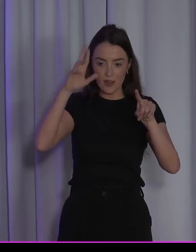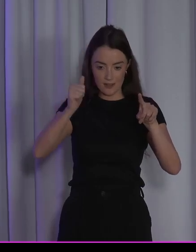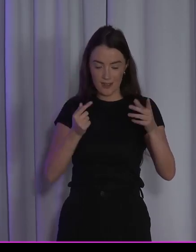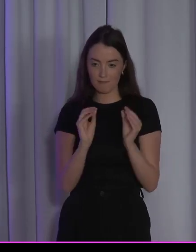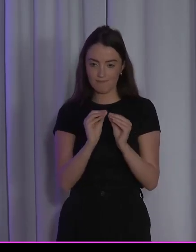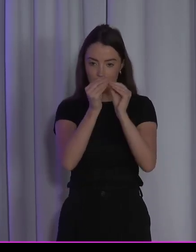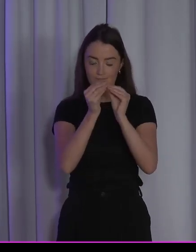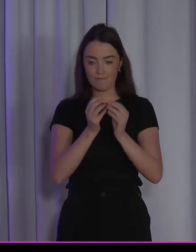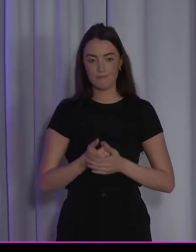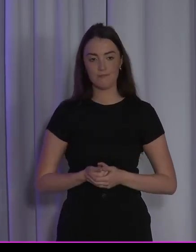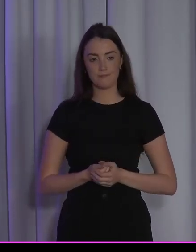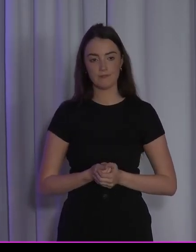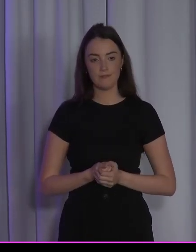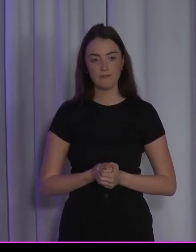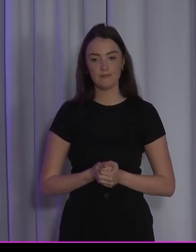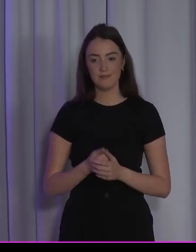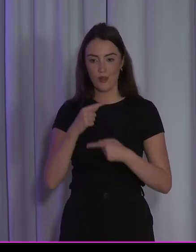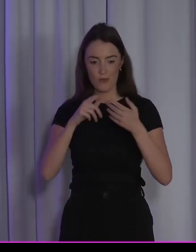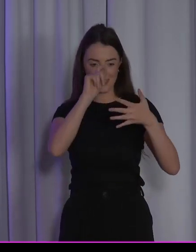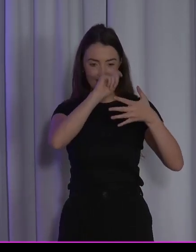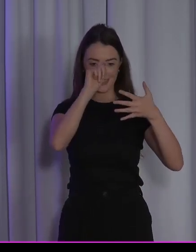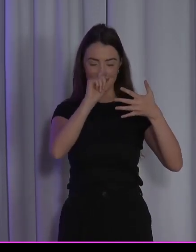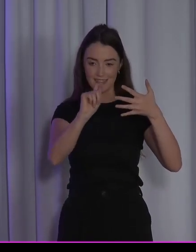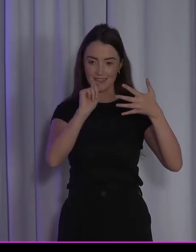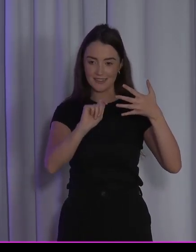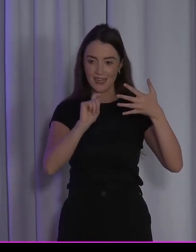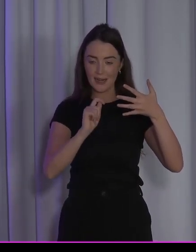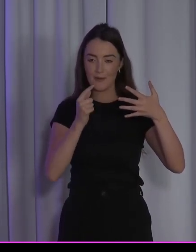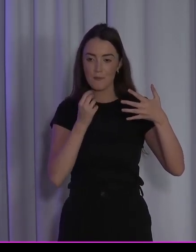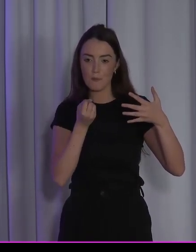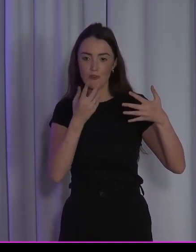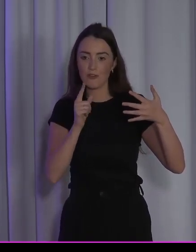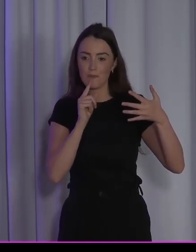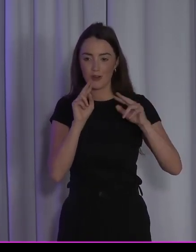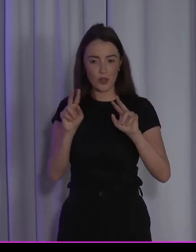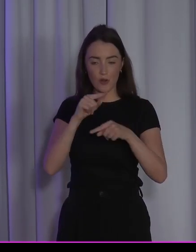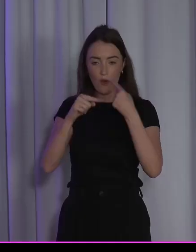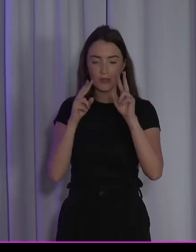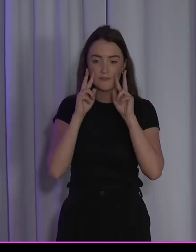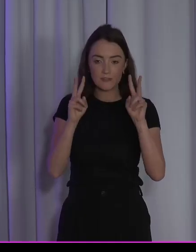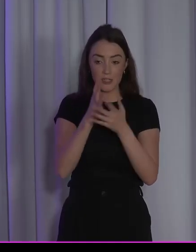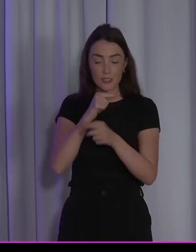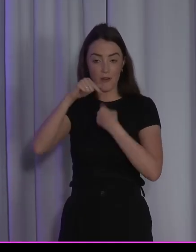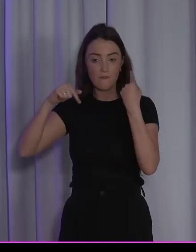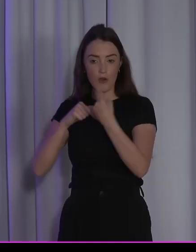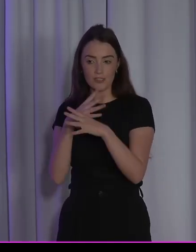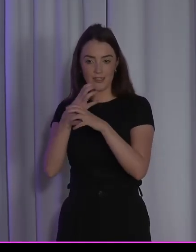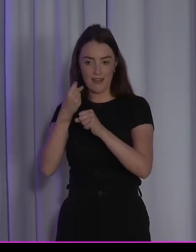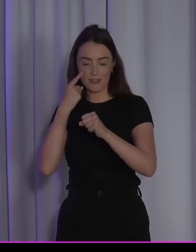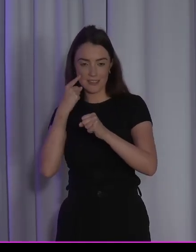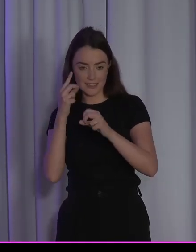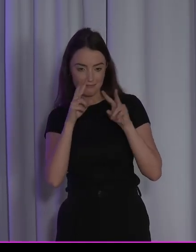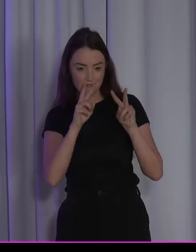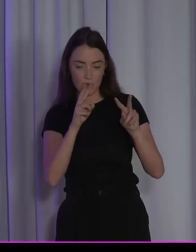The great grey box is shiny and invisible. Some of us don't have any camouflage